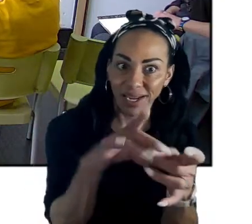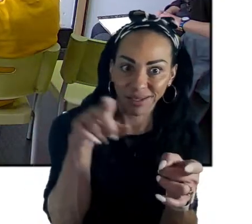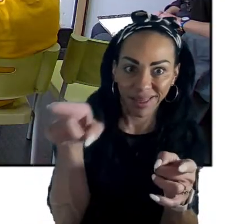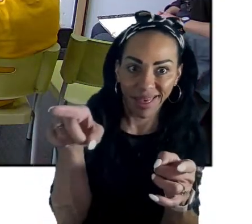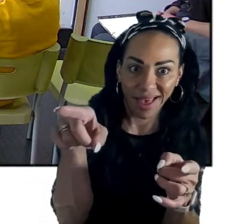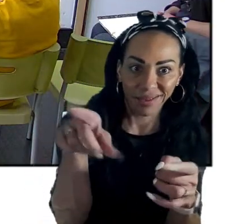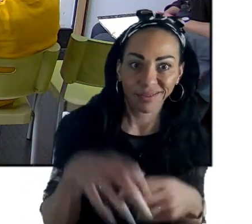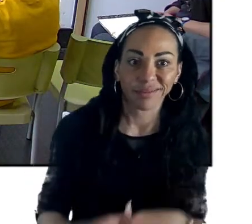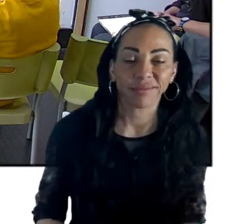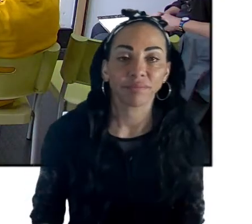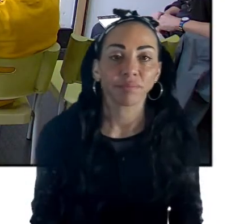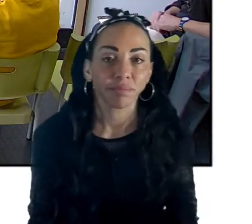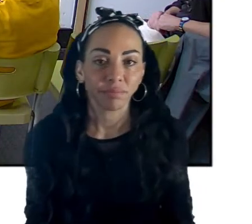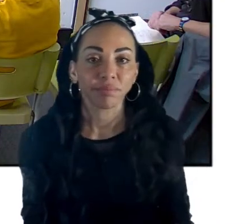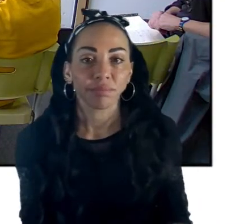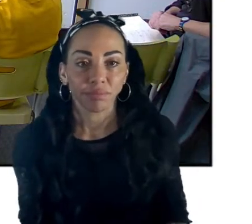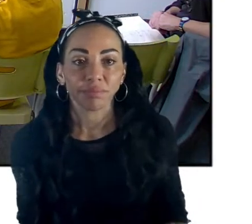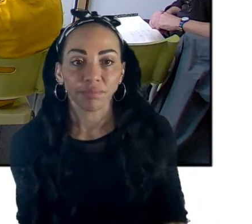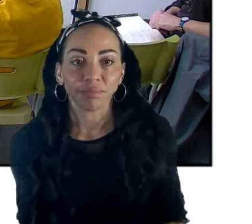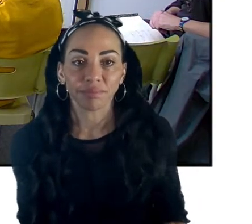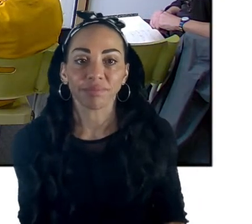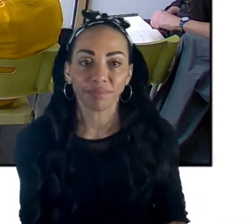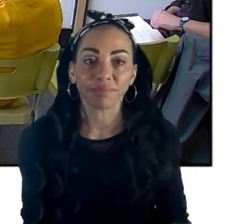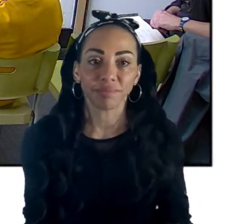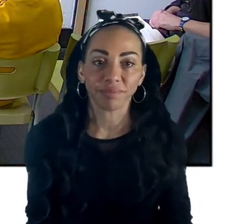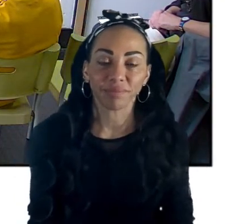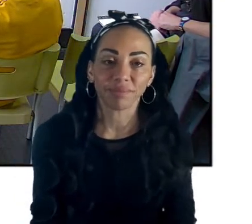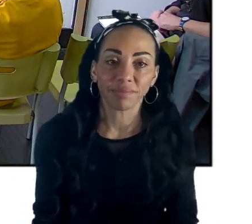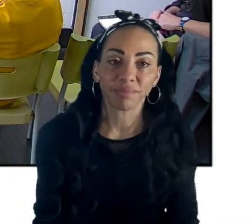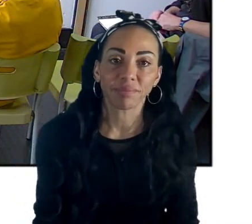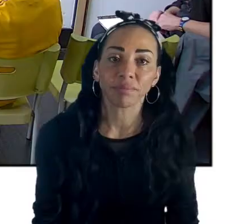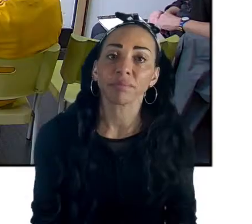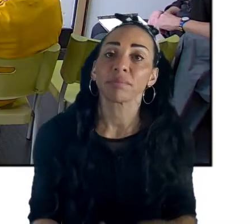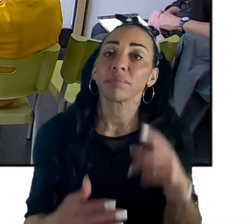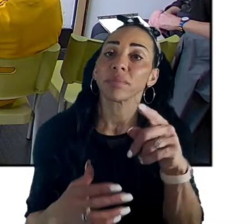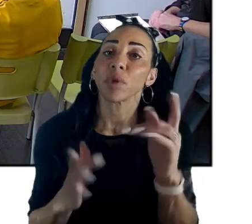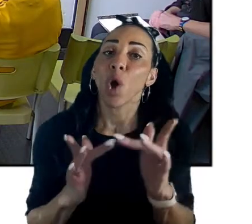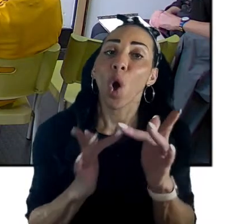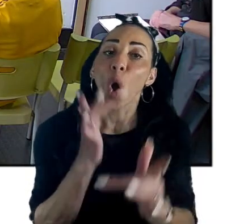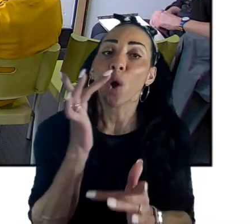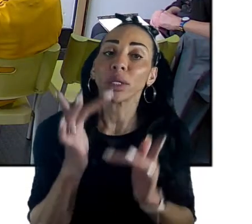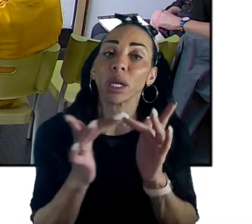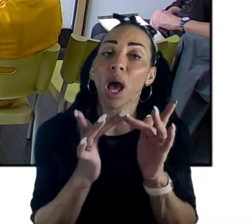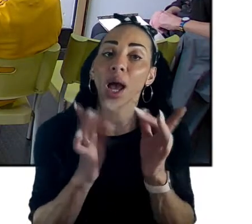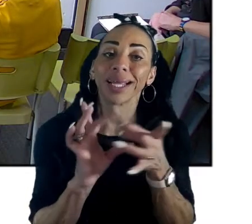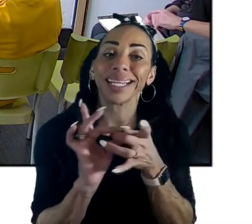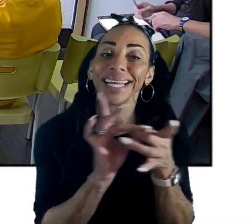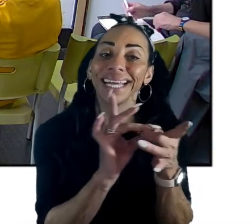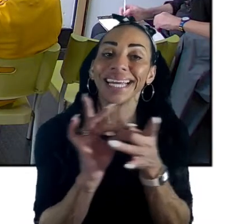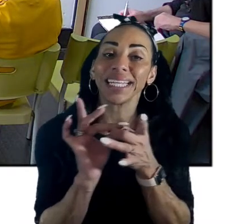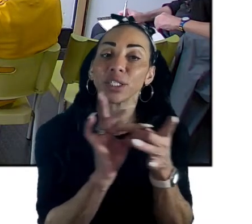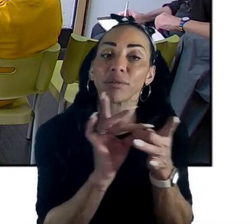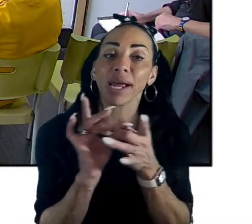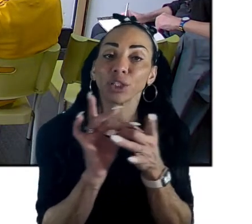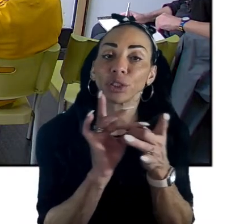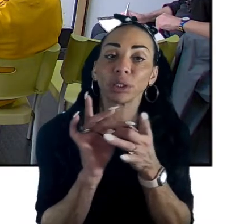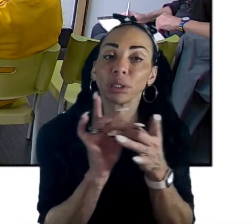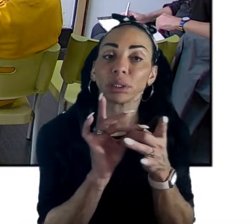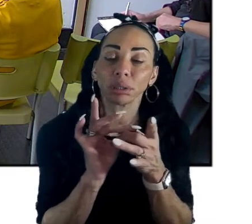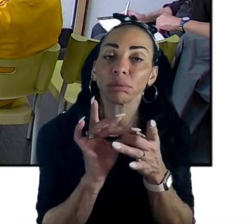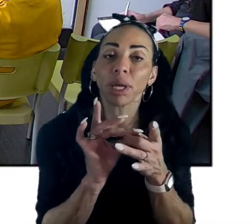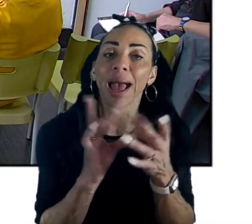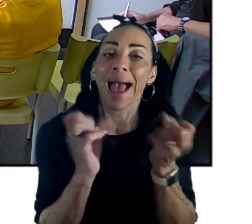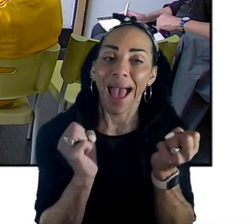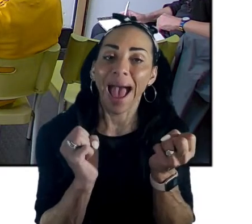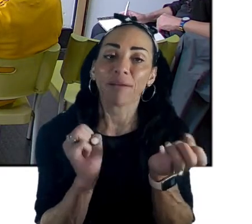I think there is an element of shame in a lot of online interactions where lots of people have blank profiles and things, and